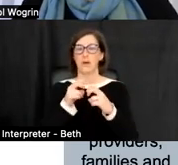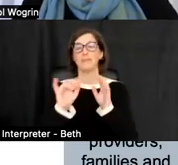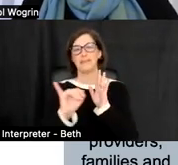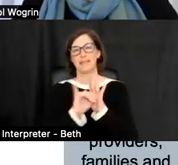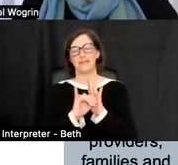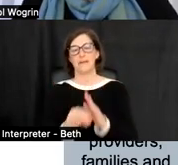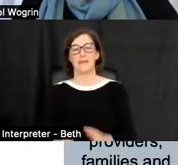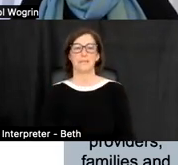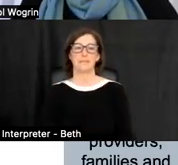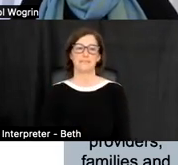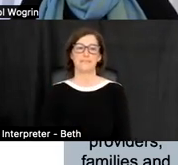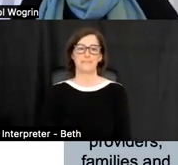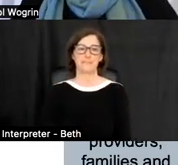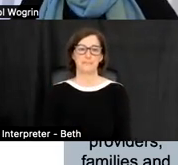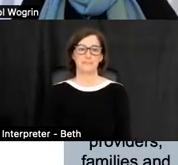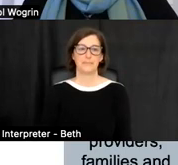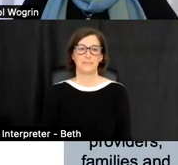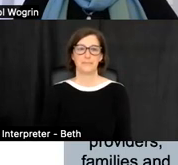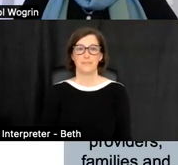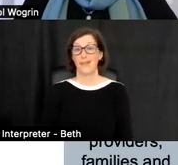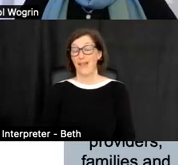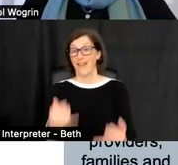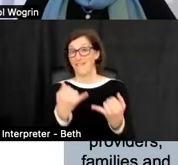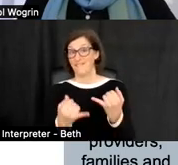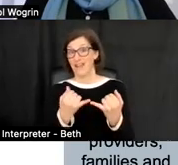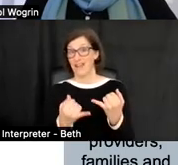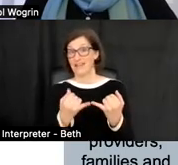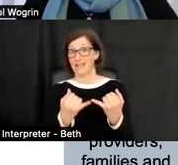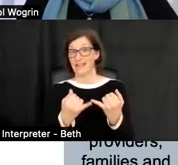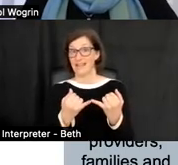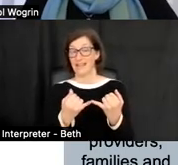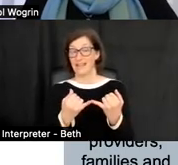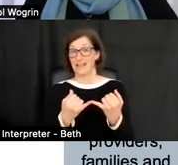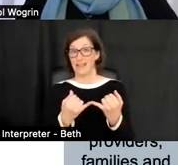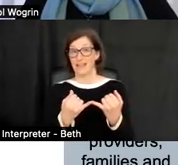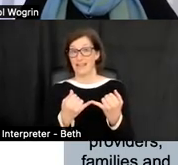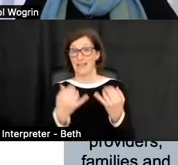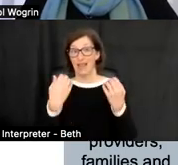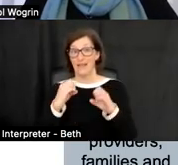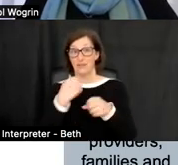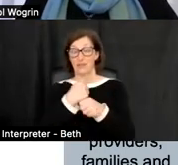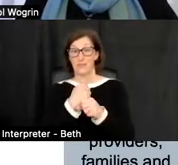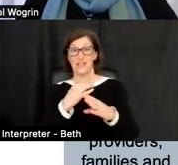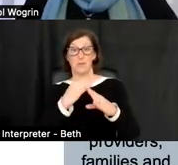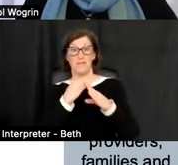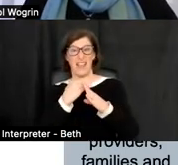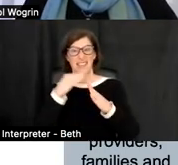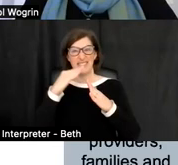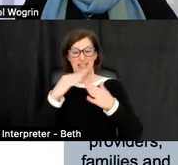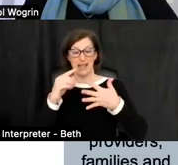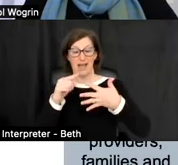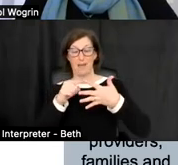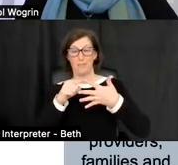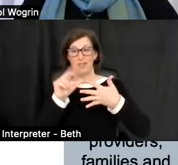identified. And then lastly, though effort is made to prevent these and to